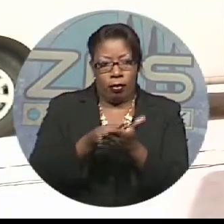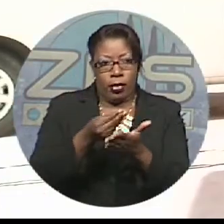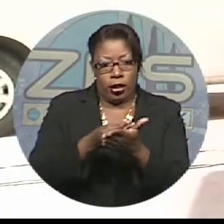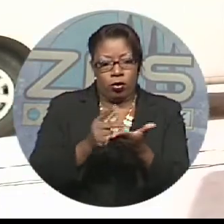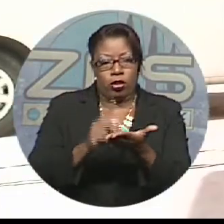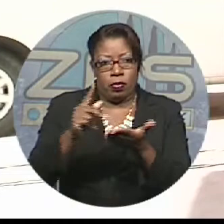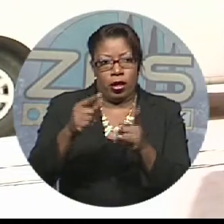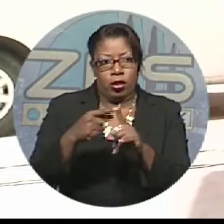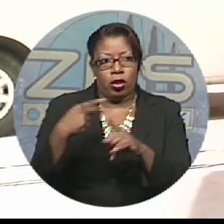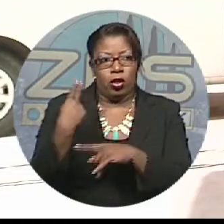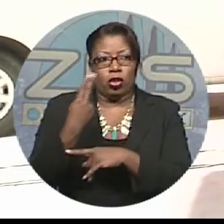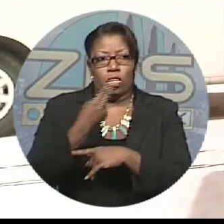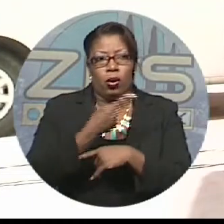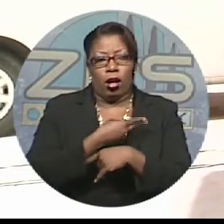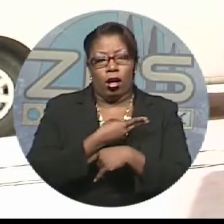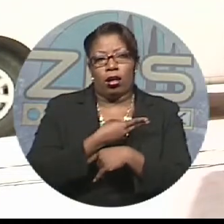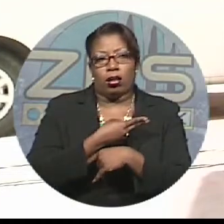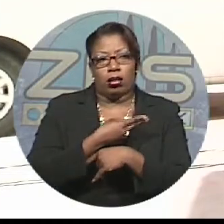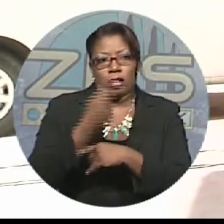us for